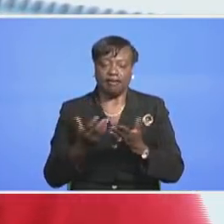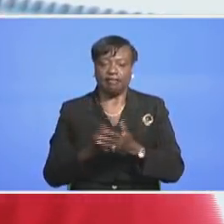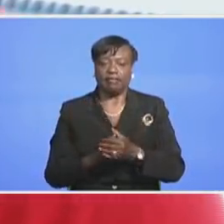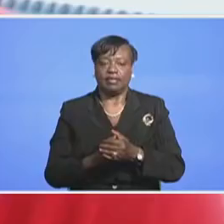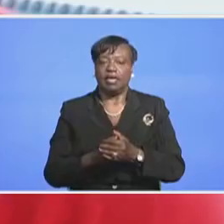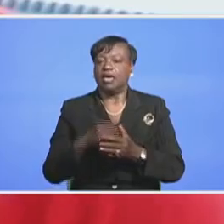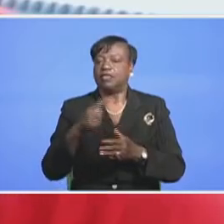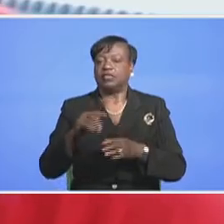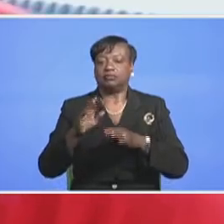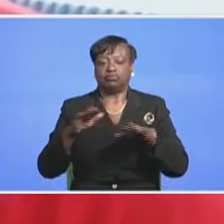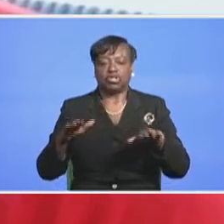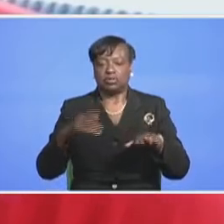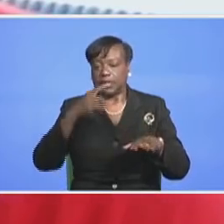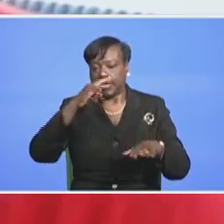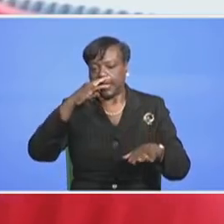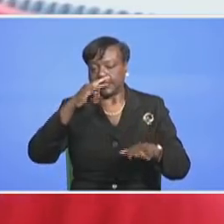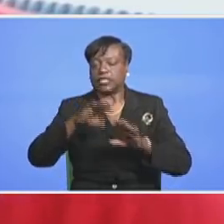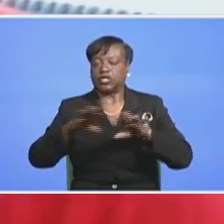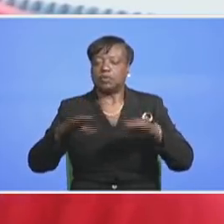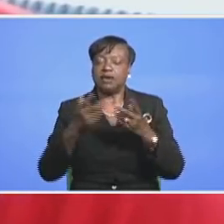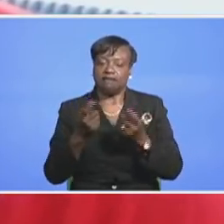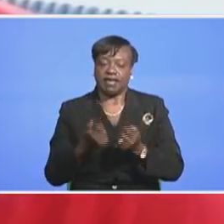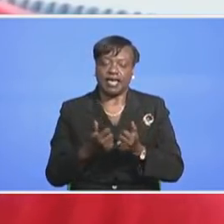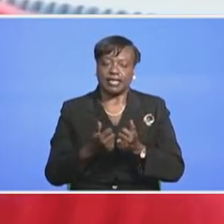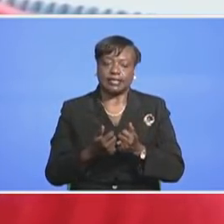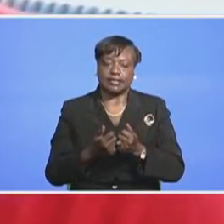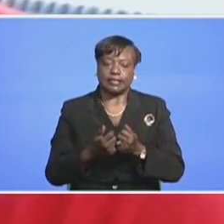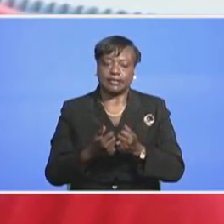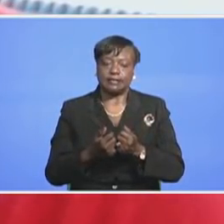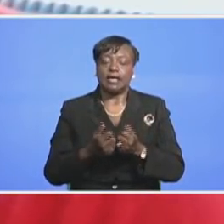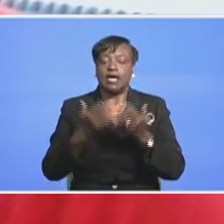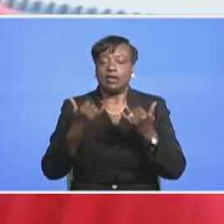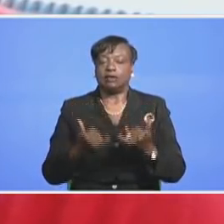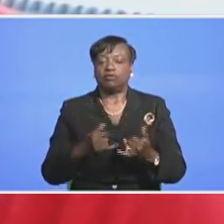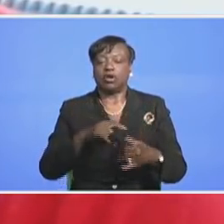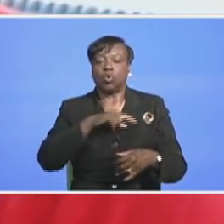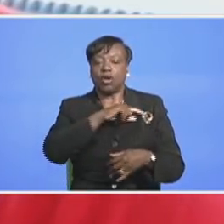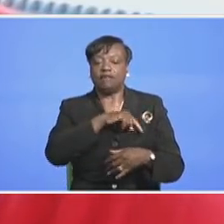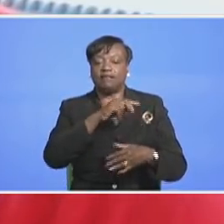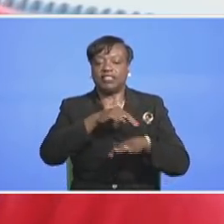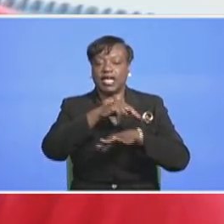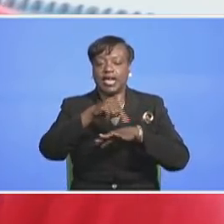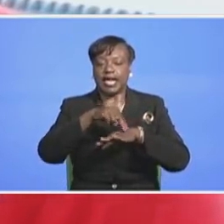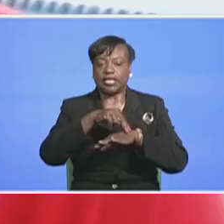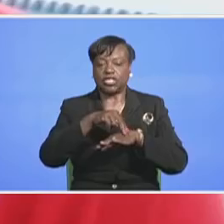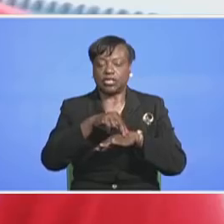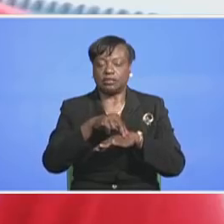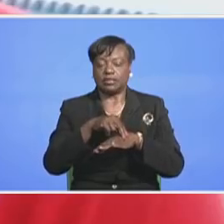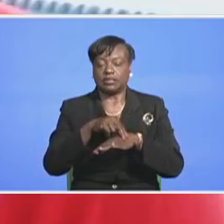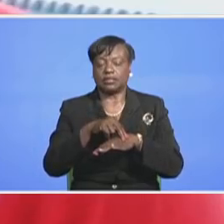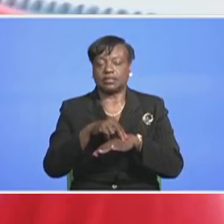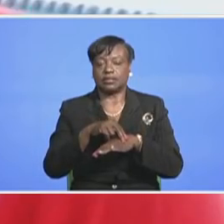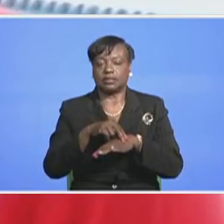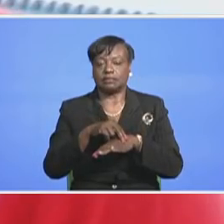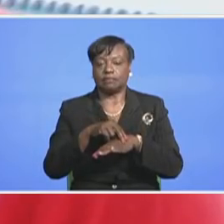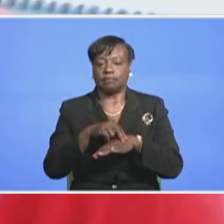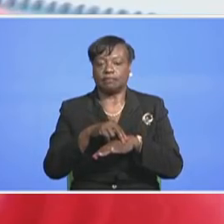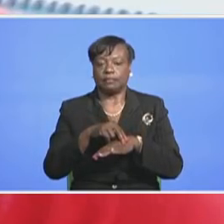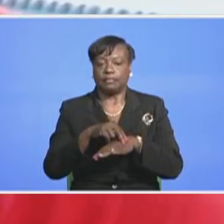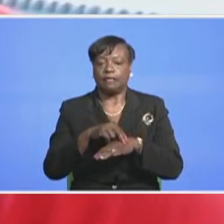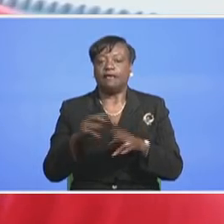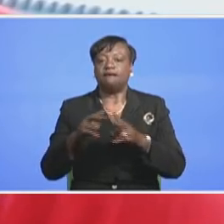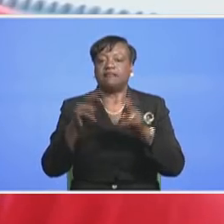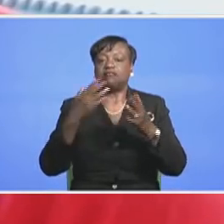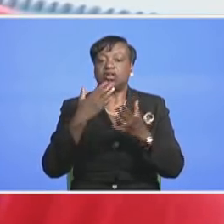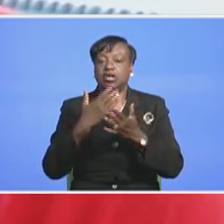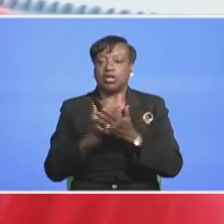kids are swimming very fast. Right now, we're trying to qualify for nationals, so that's really the goal for some of the kids. But overall, very good turnout.